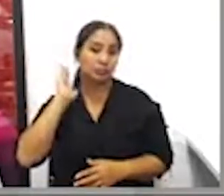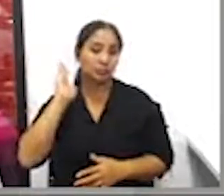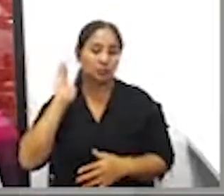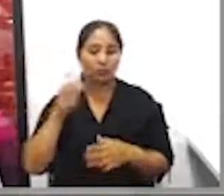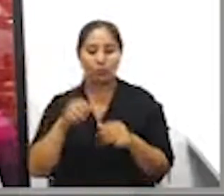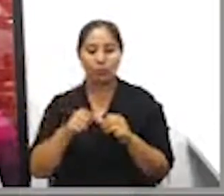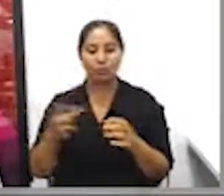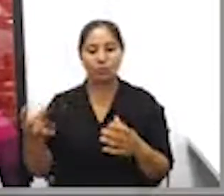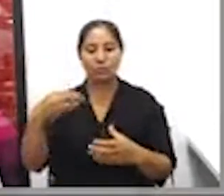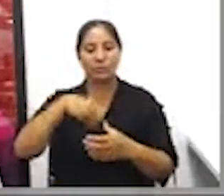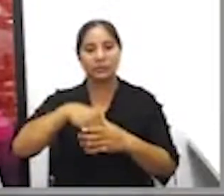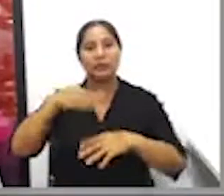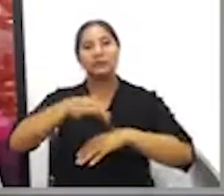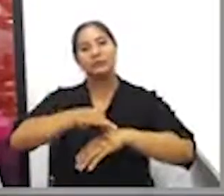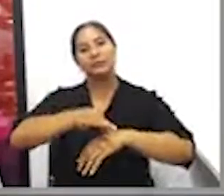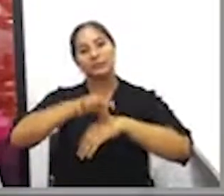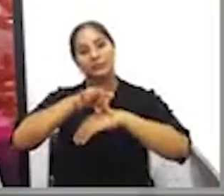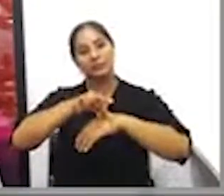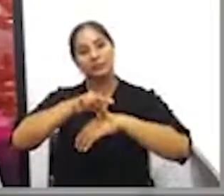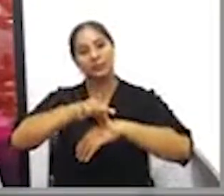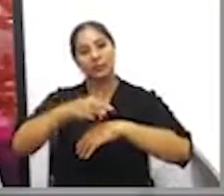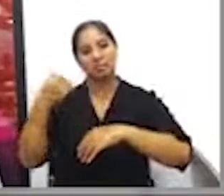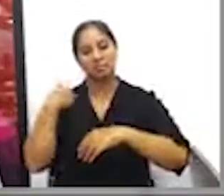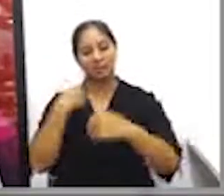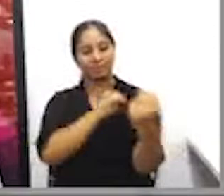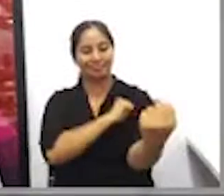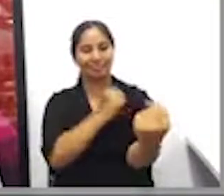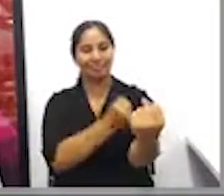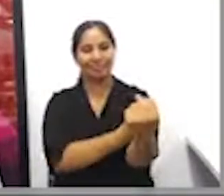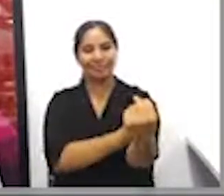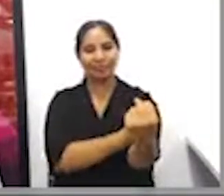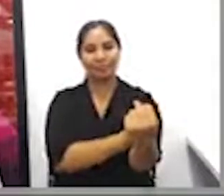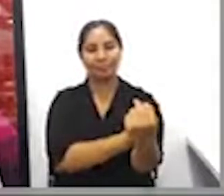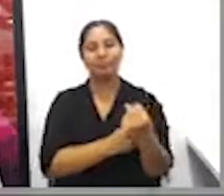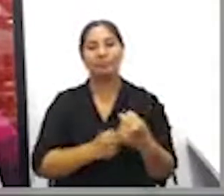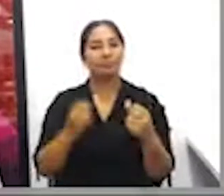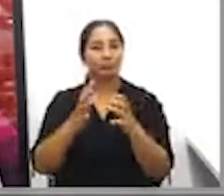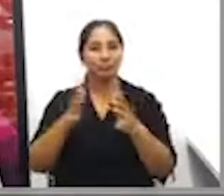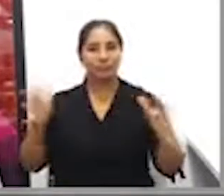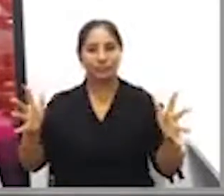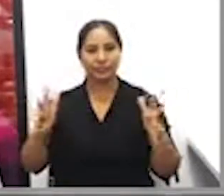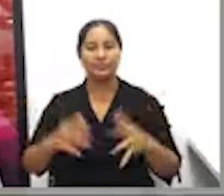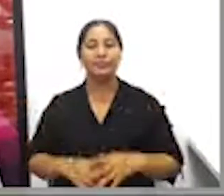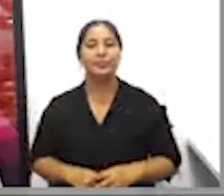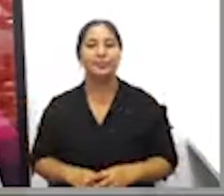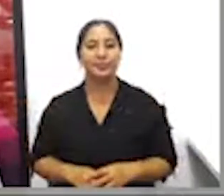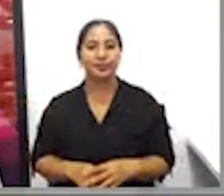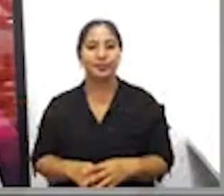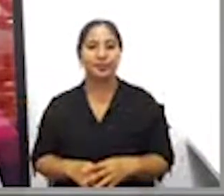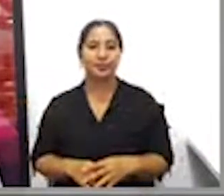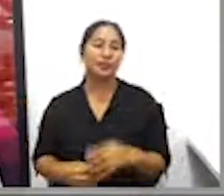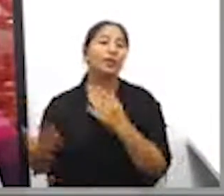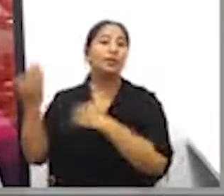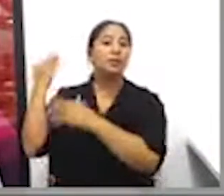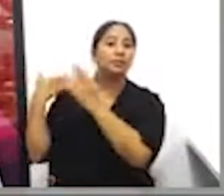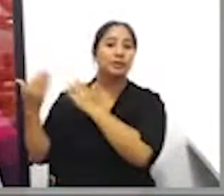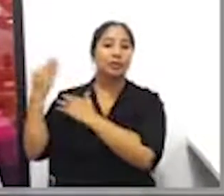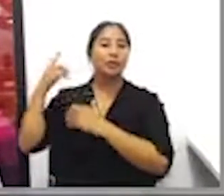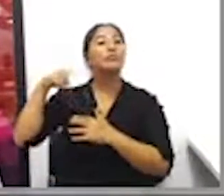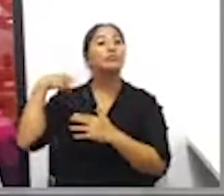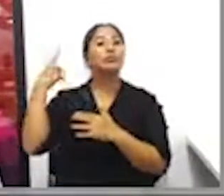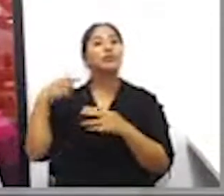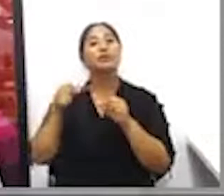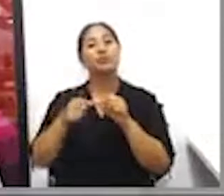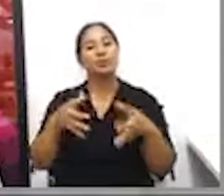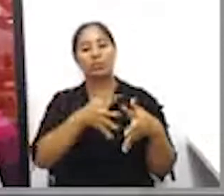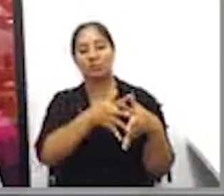When the United States was created, women did not have the right to vote and did not for many